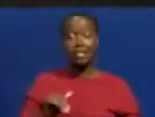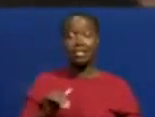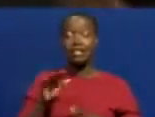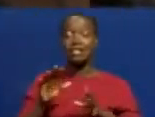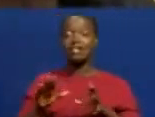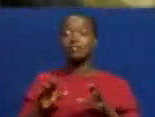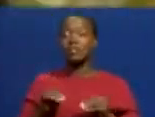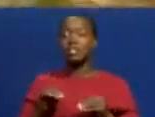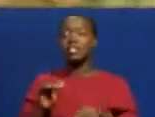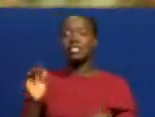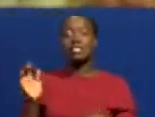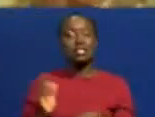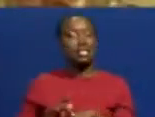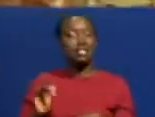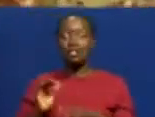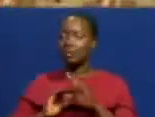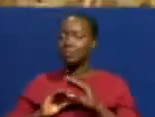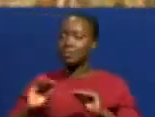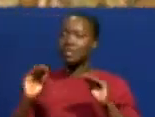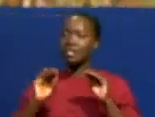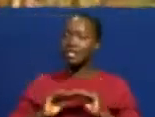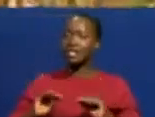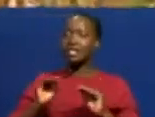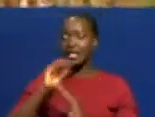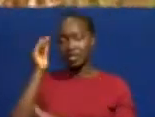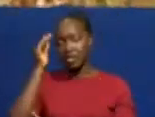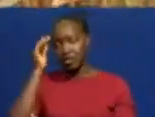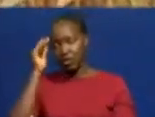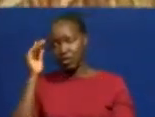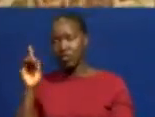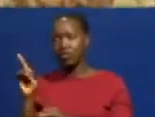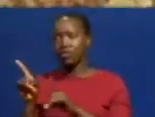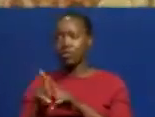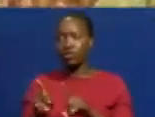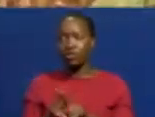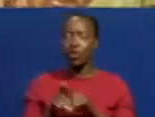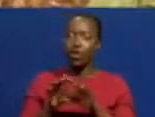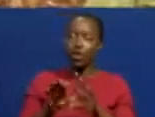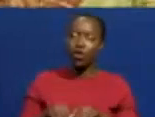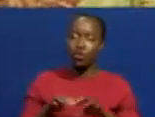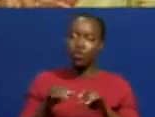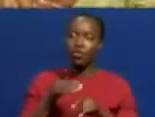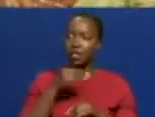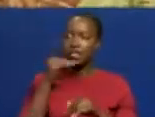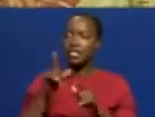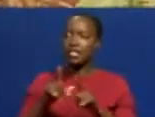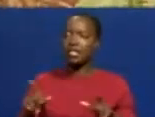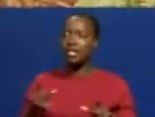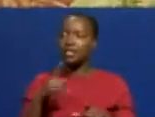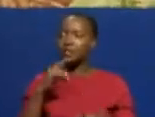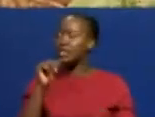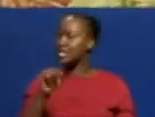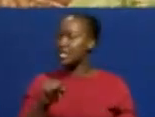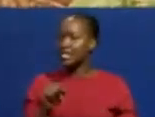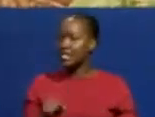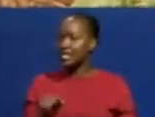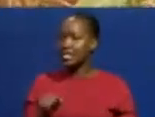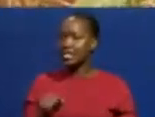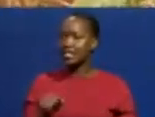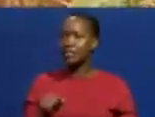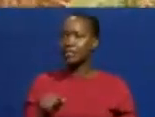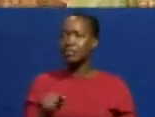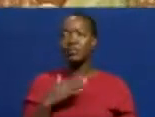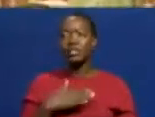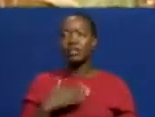receiving sensitization and education on farming in drylands. So yes,